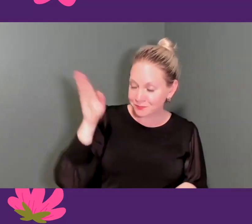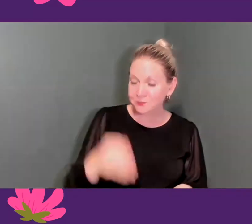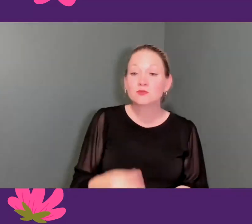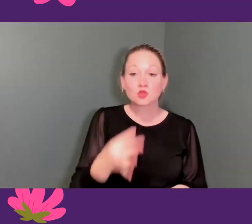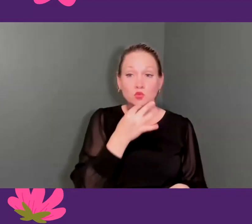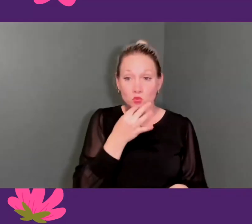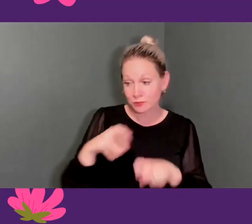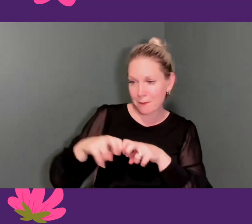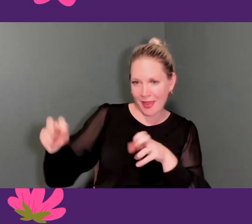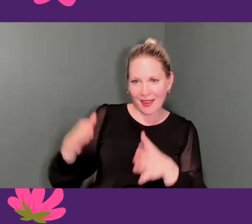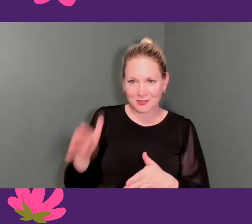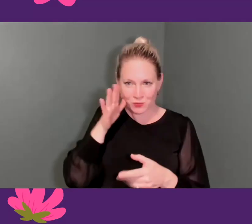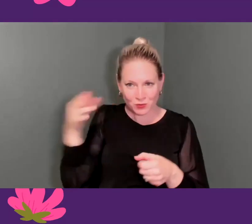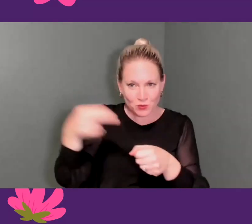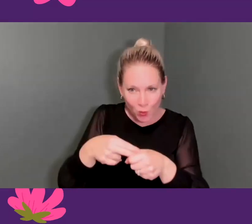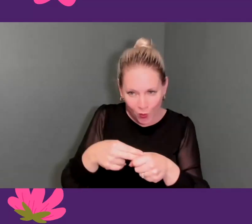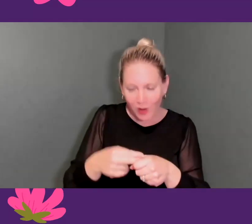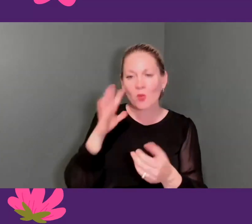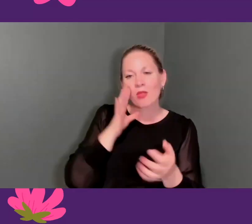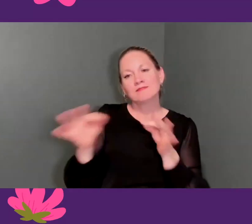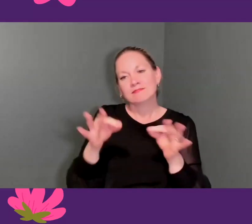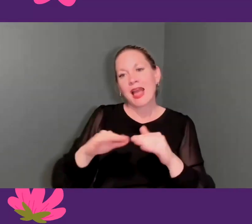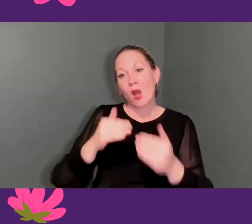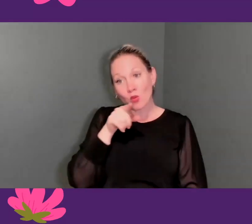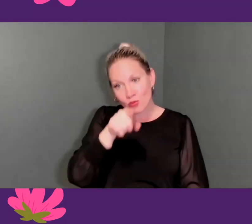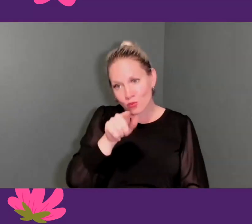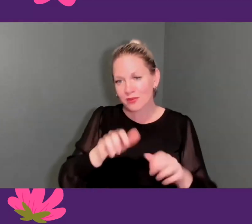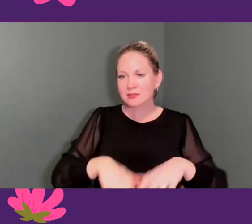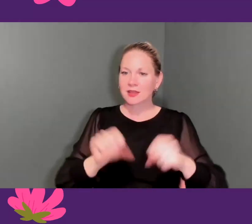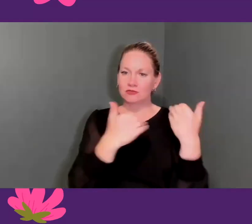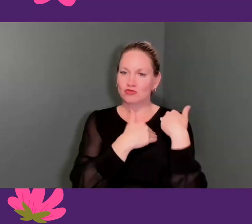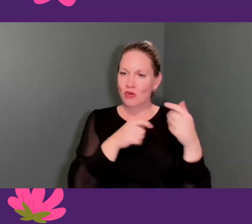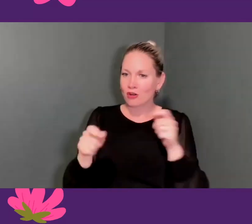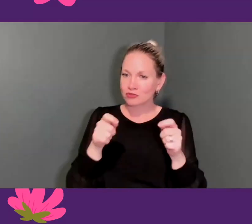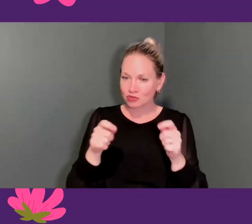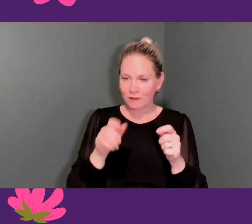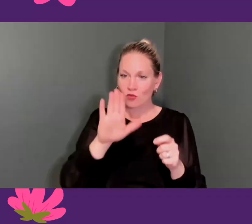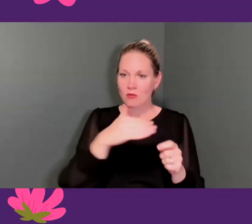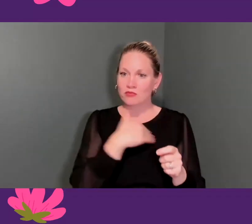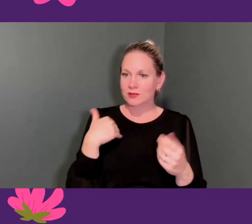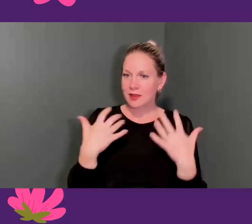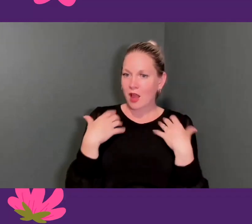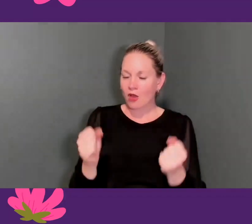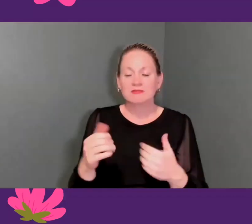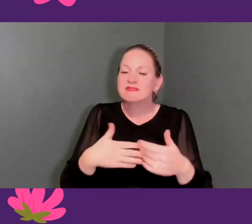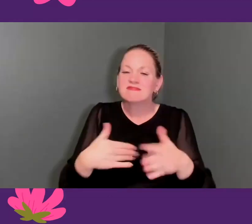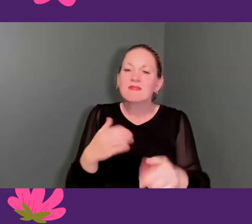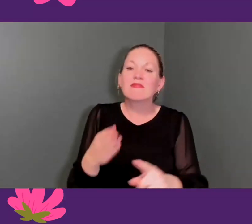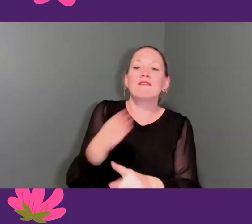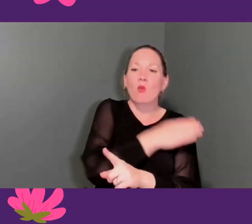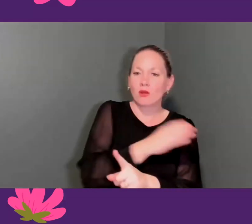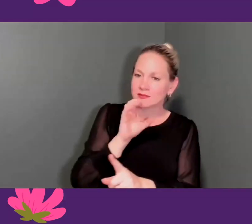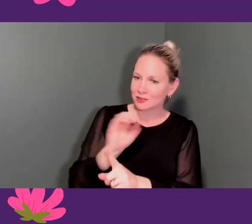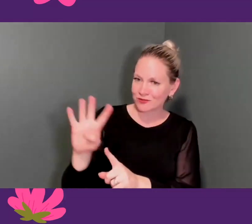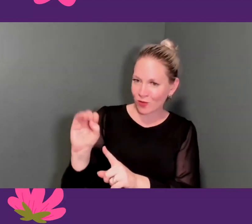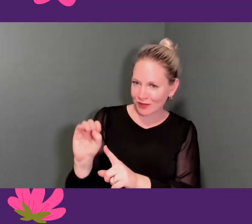joined by our panelists to discuss how you can take charge of your breast health even before it's time to start mammograms. You'll learn about the importance